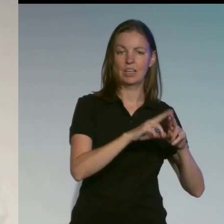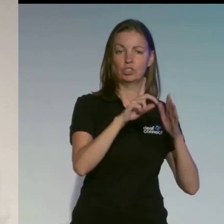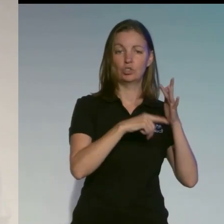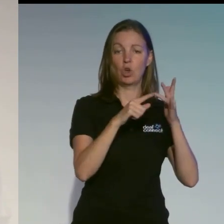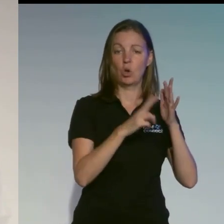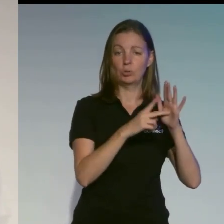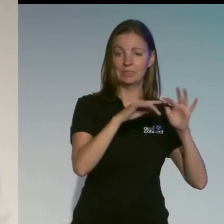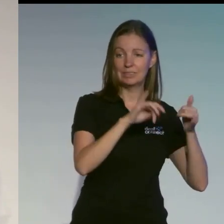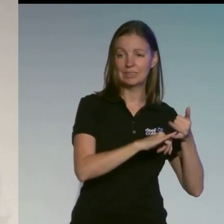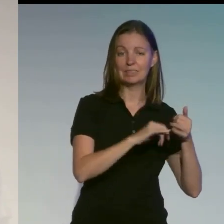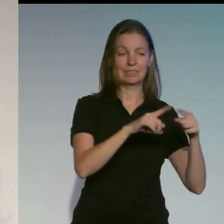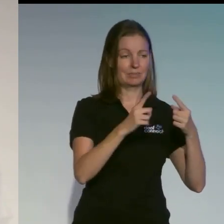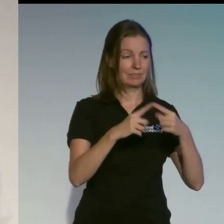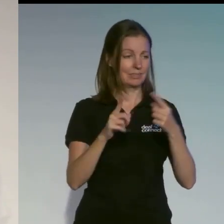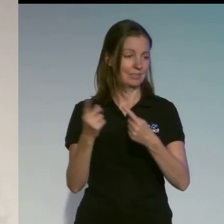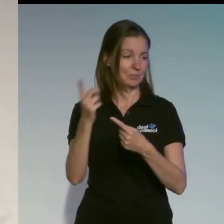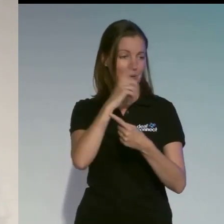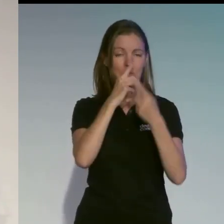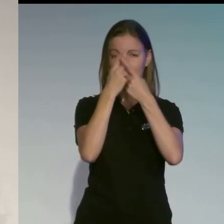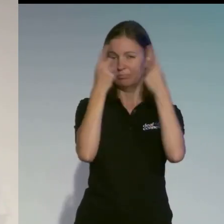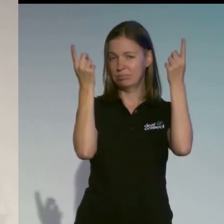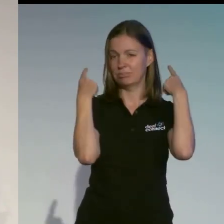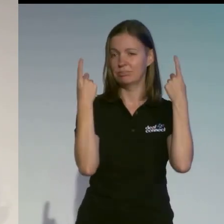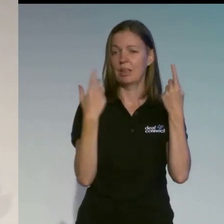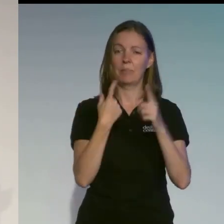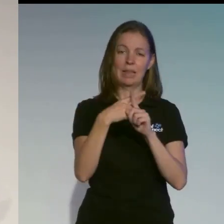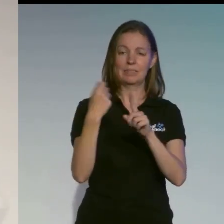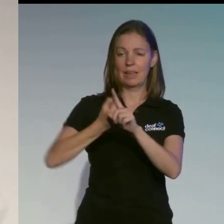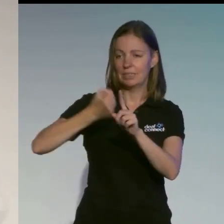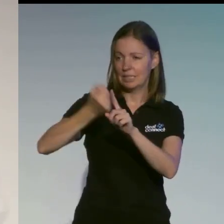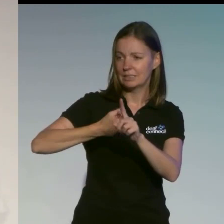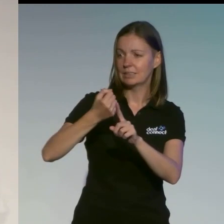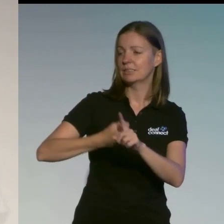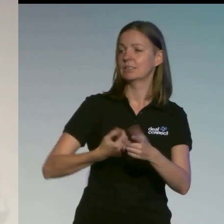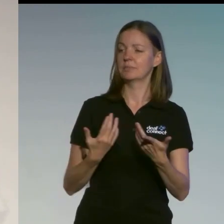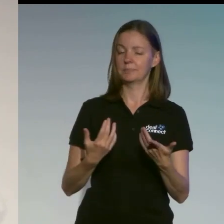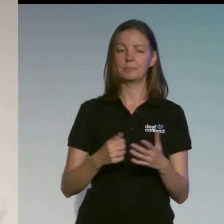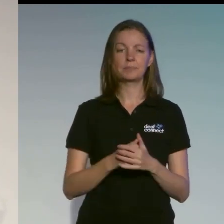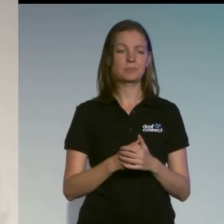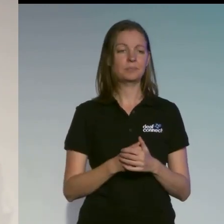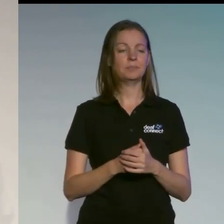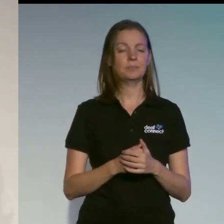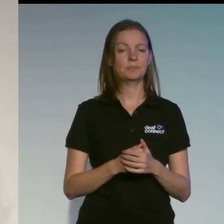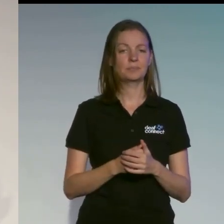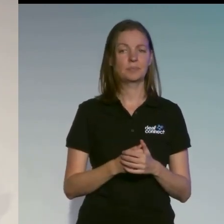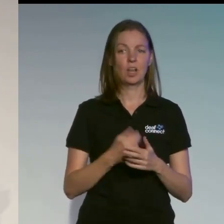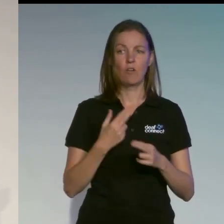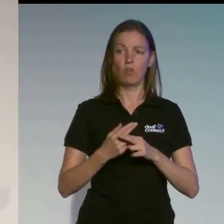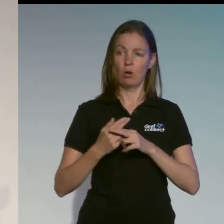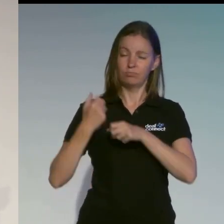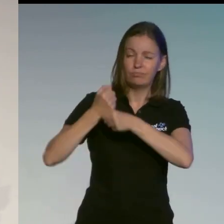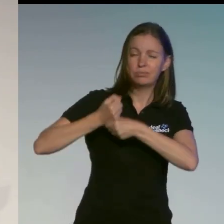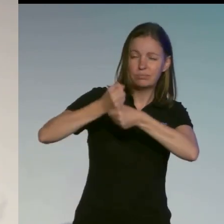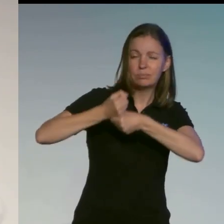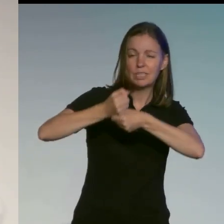Pallotta Chiaroli, Percy Gertler, Abhinav Sard, and longtime advocate Anthony Van Brown, who you heard from yesterday. The battle to see this law passed